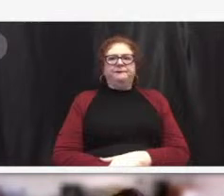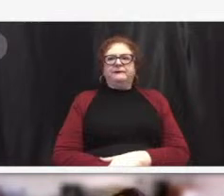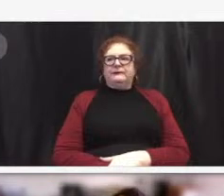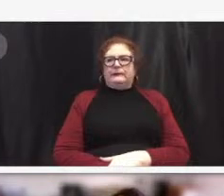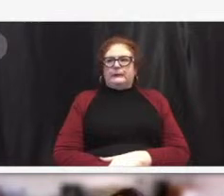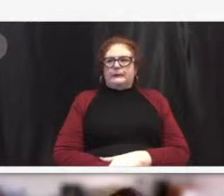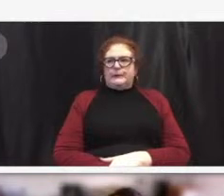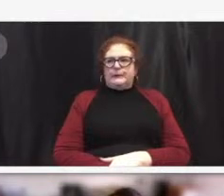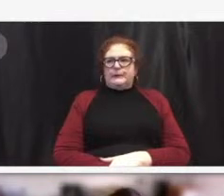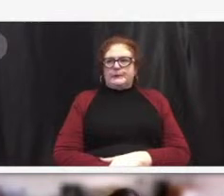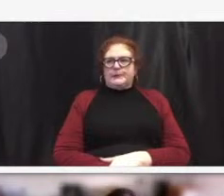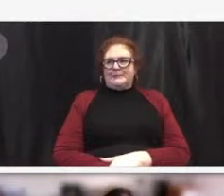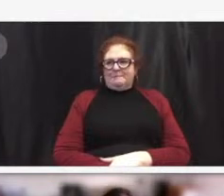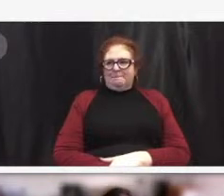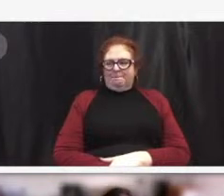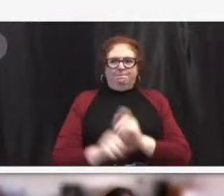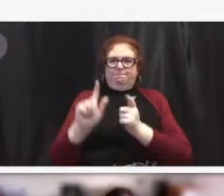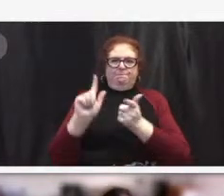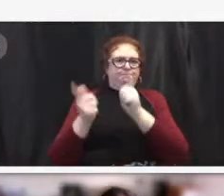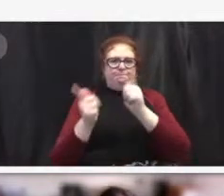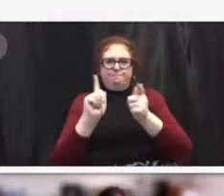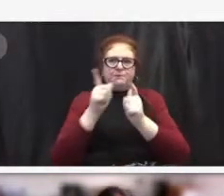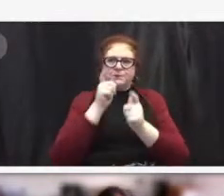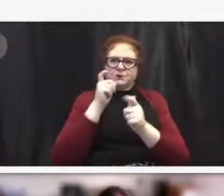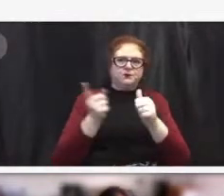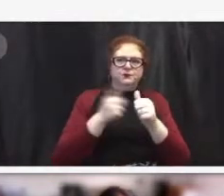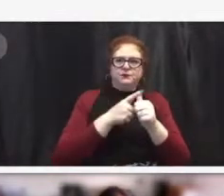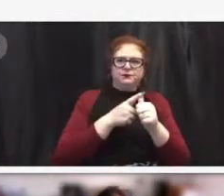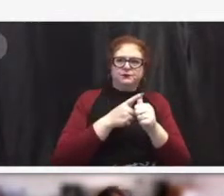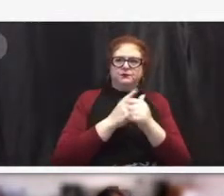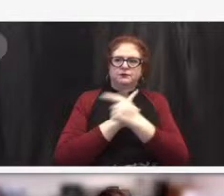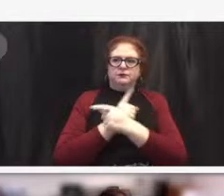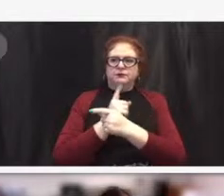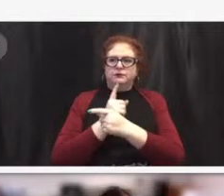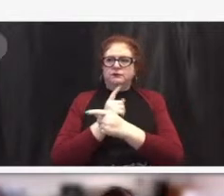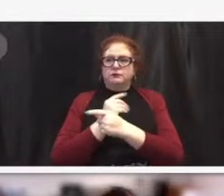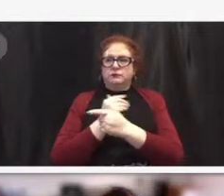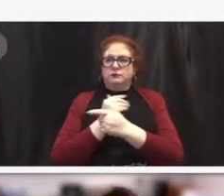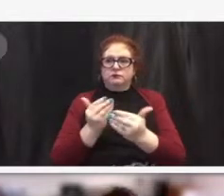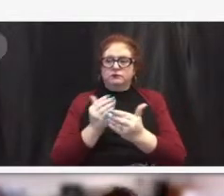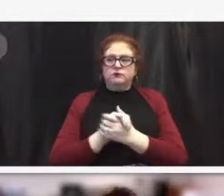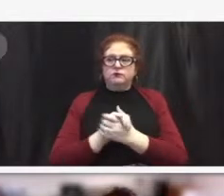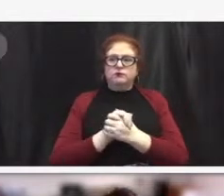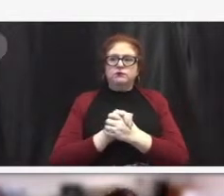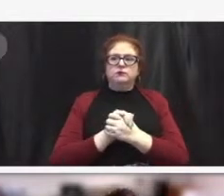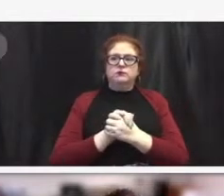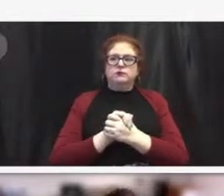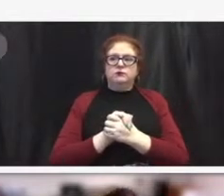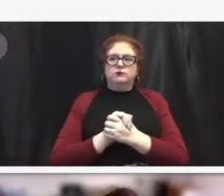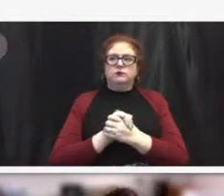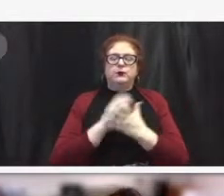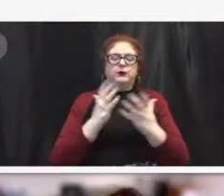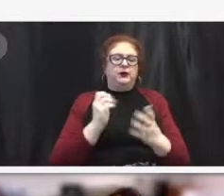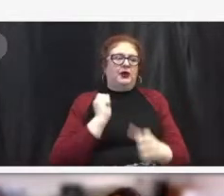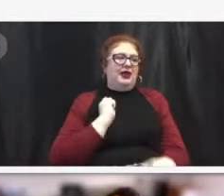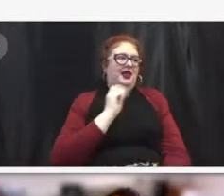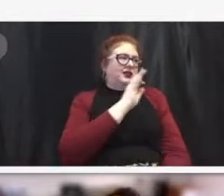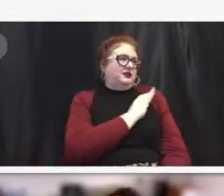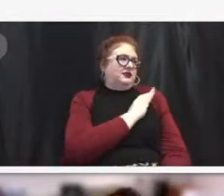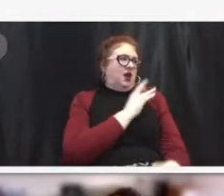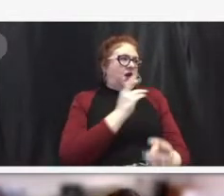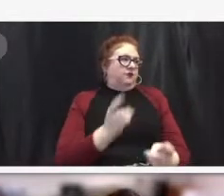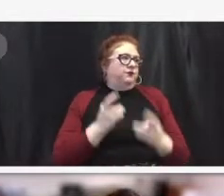Okay. I don't know which one was first, but we're going. So the staff has